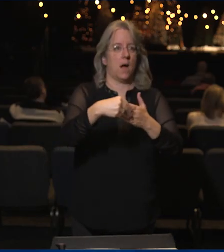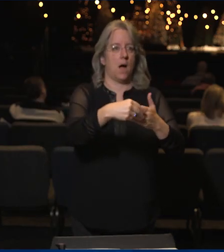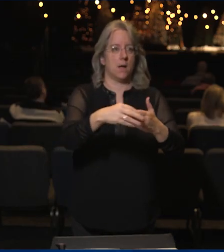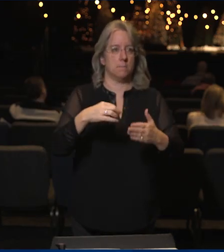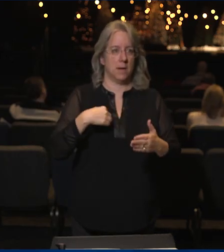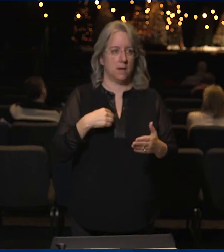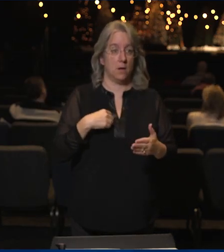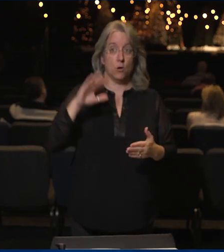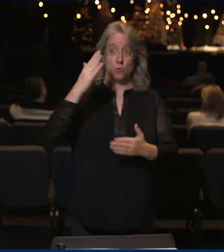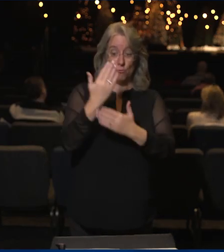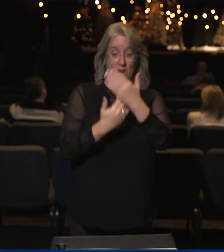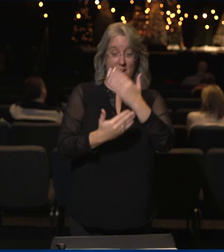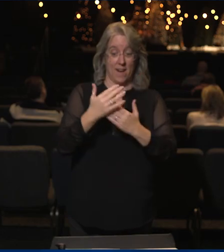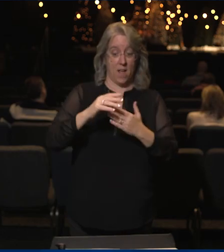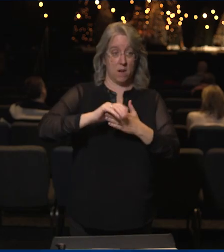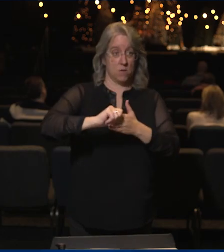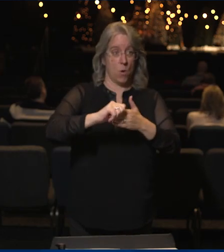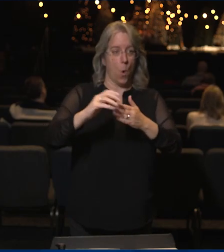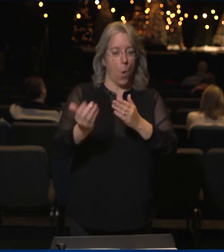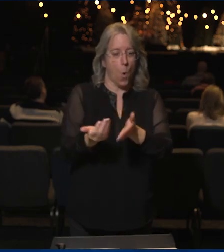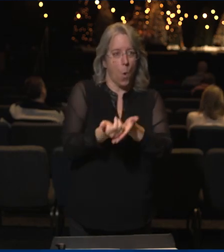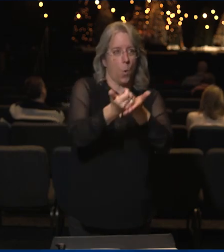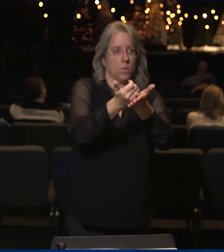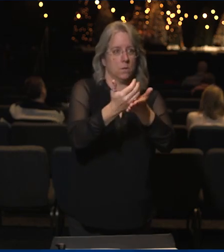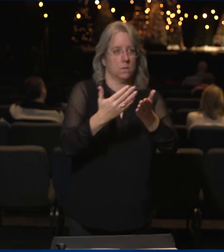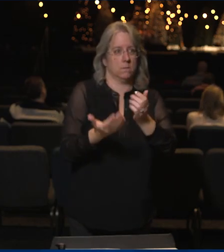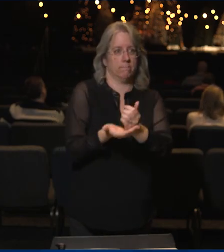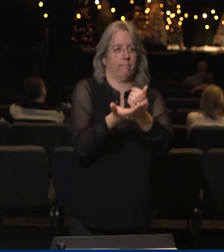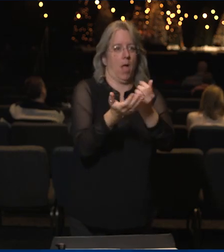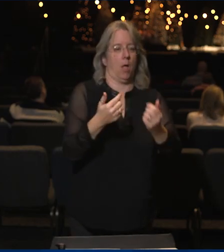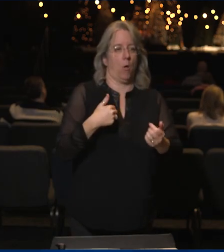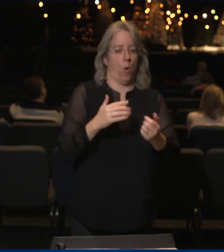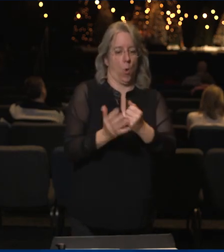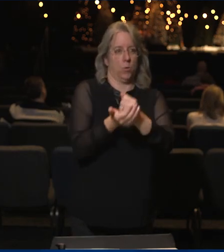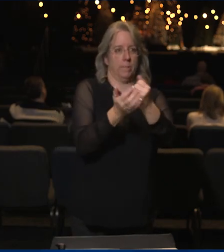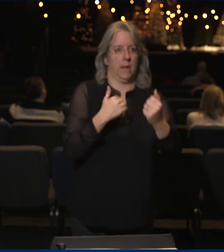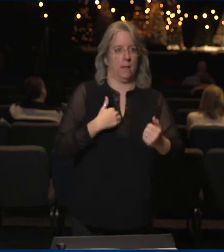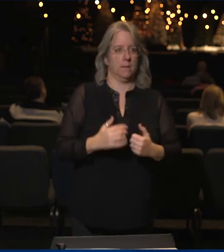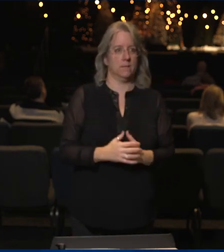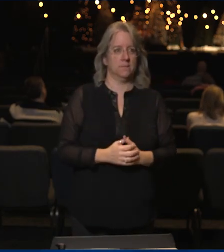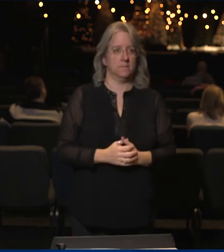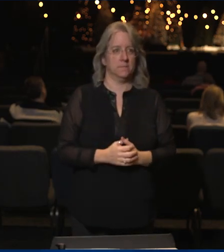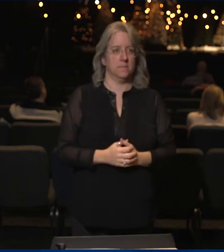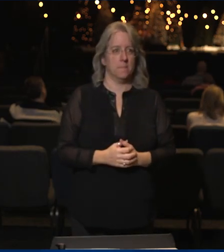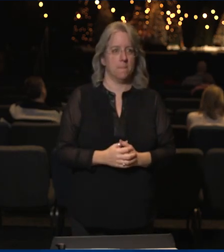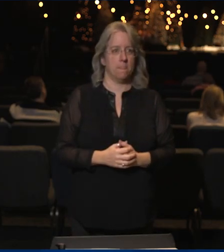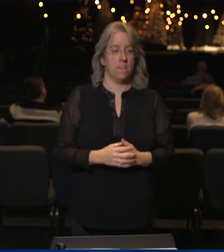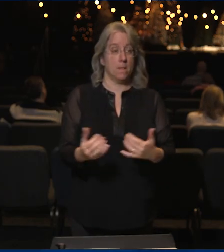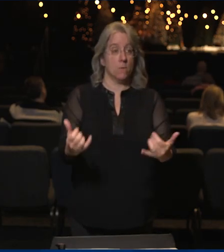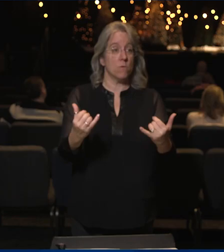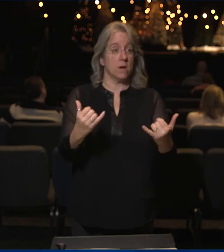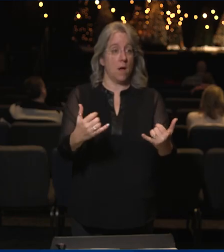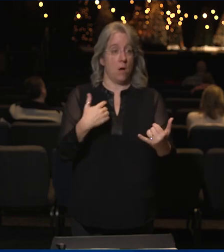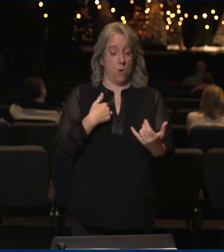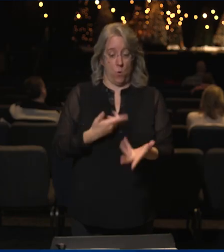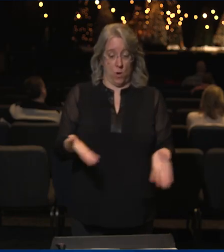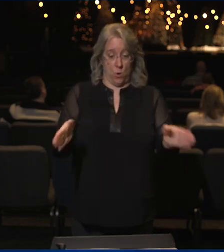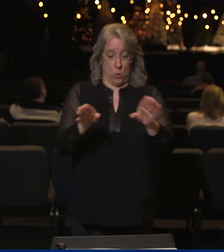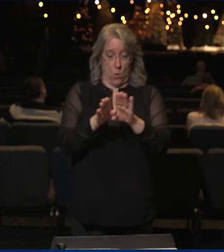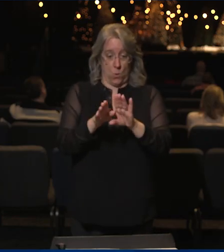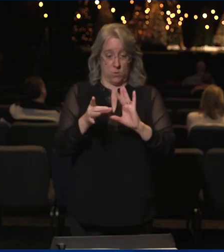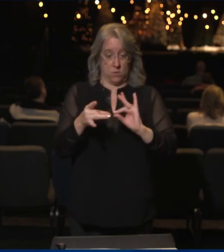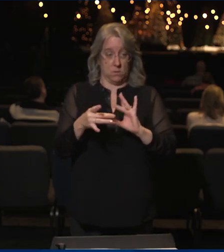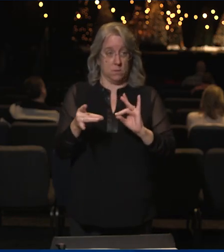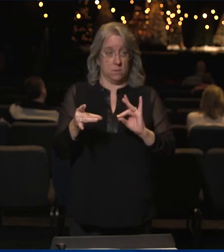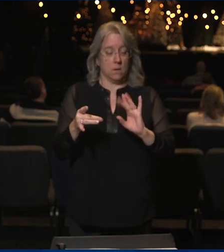hand will hold me fast." So right now, as we close, I want you to